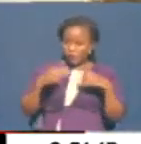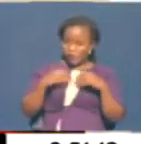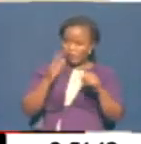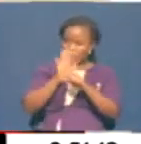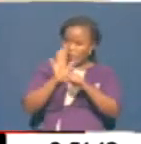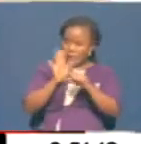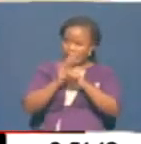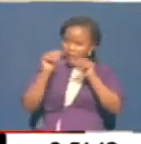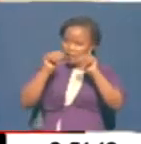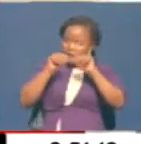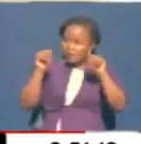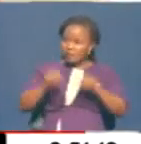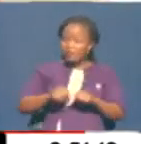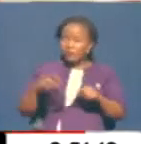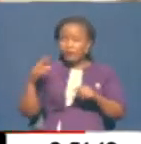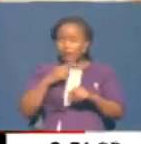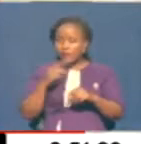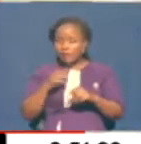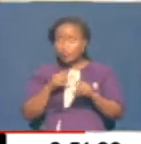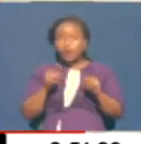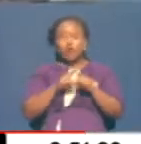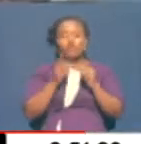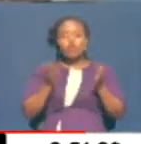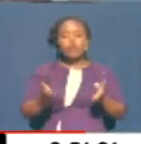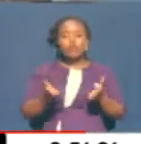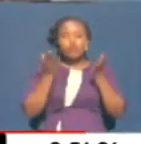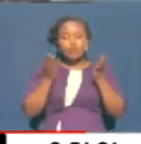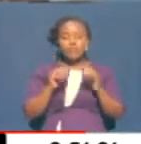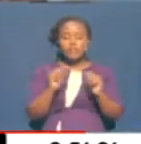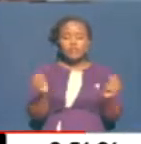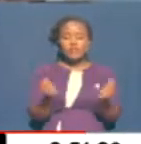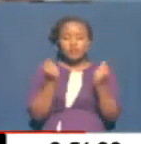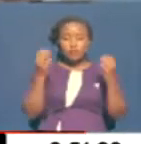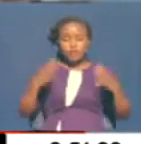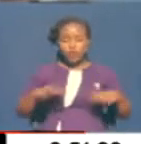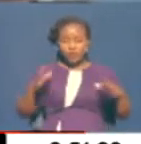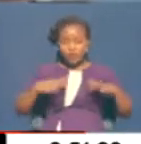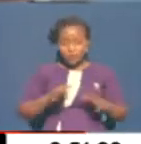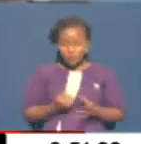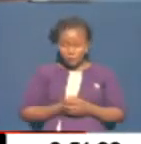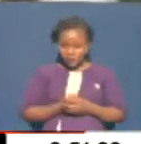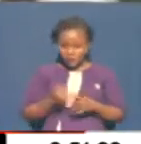disasters, therefore enhancing the safety of citizens. The training, funded by